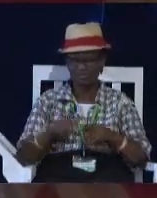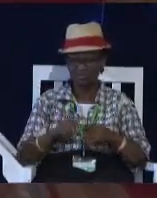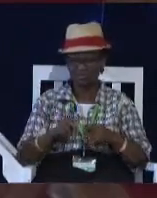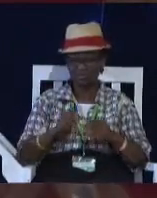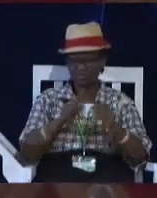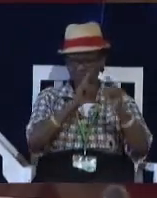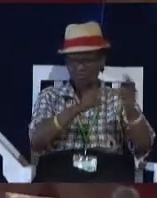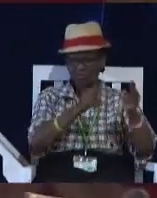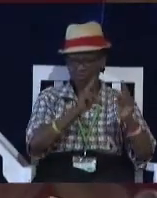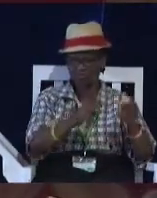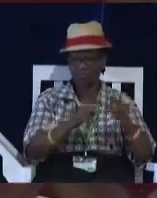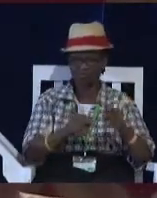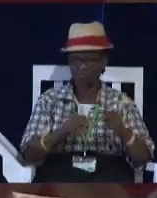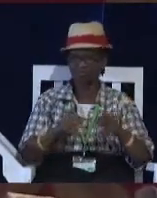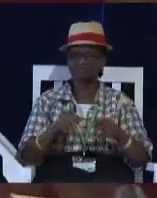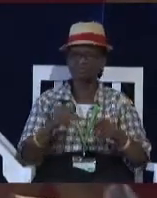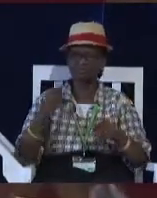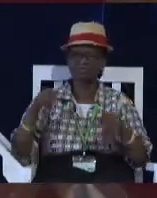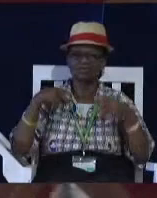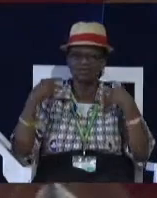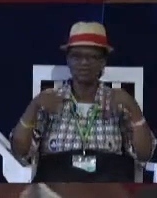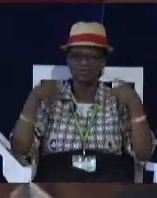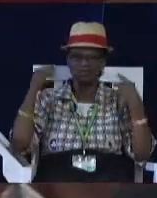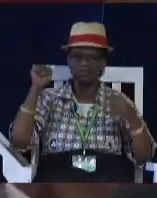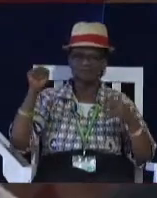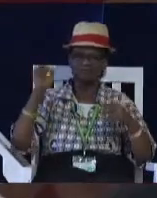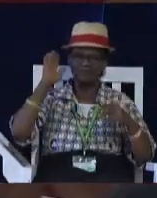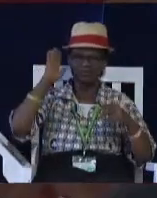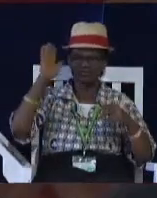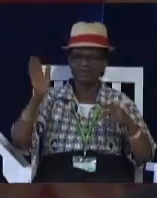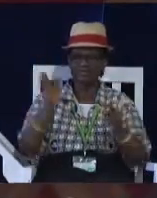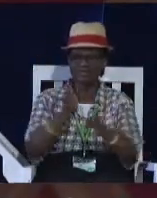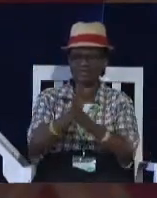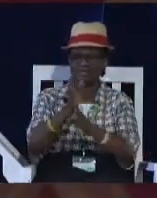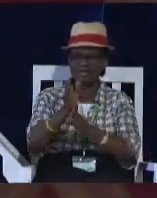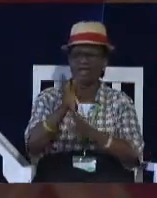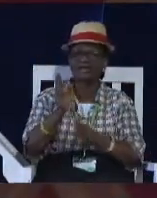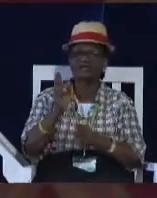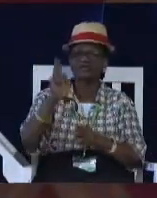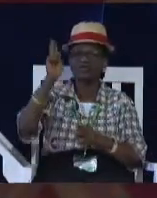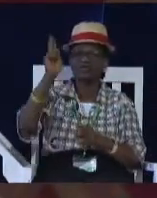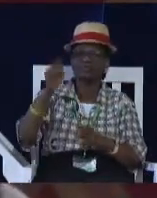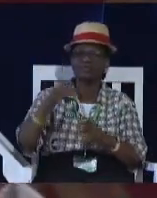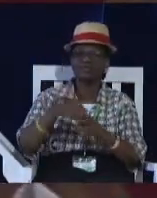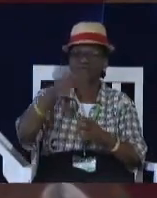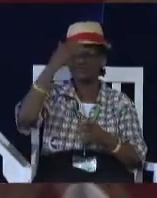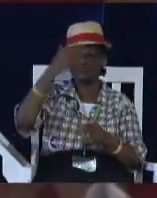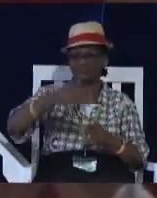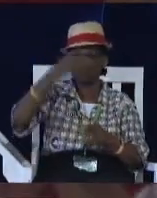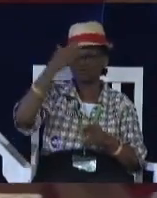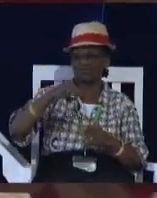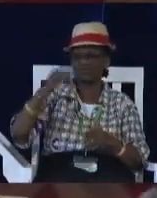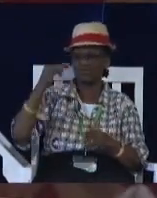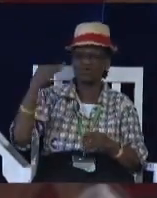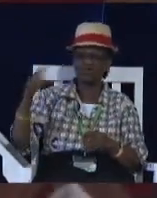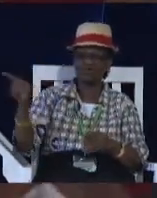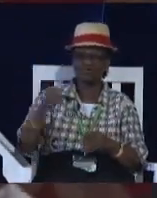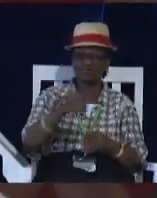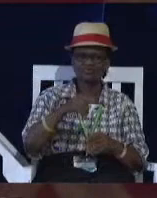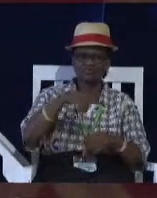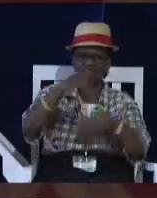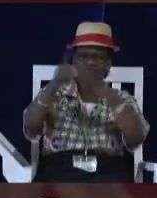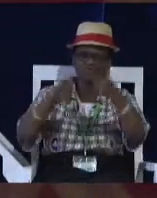front of you, and you go to the nearest one to you and get anointed. God bless